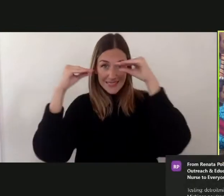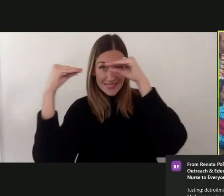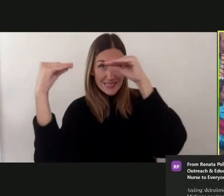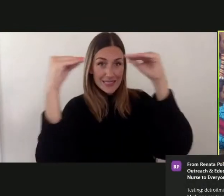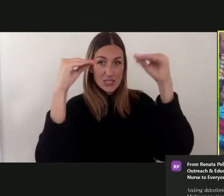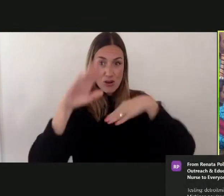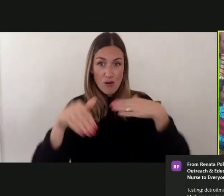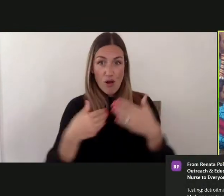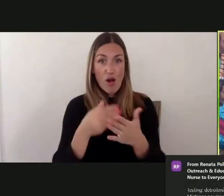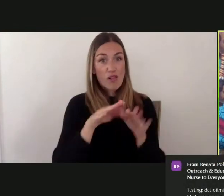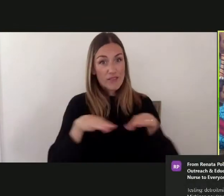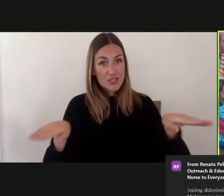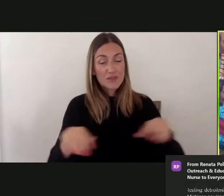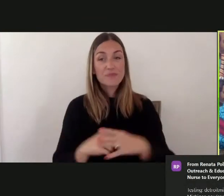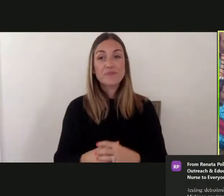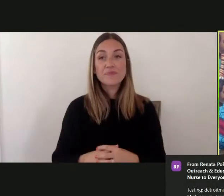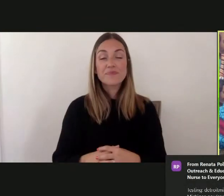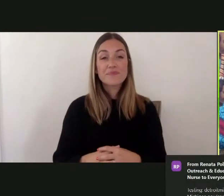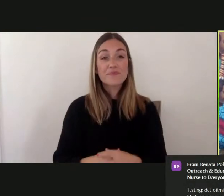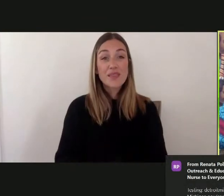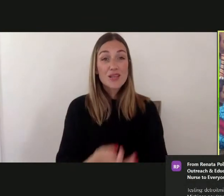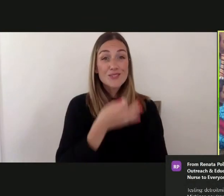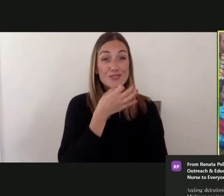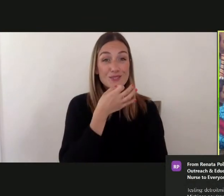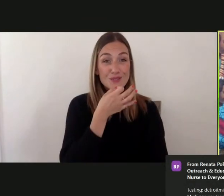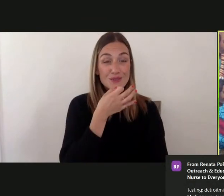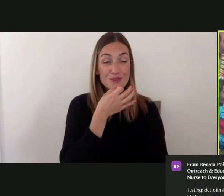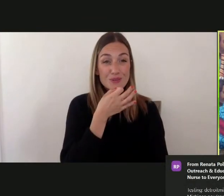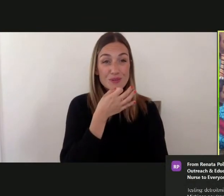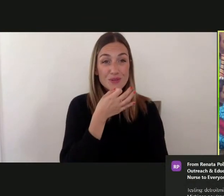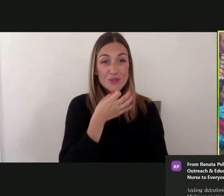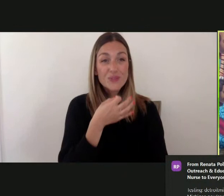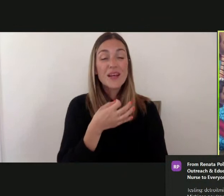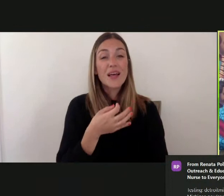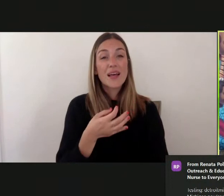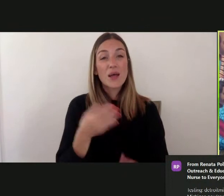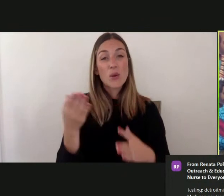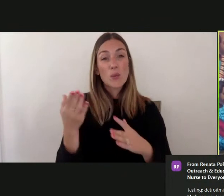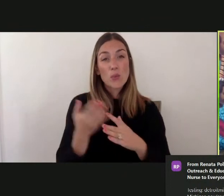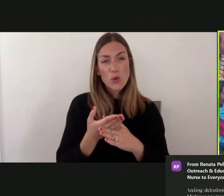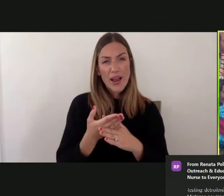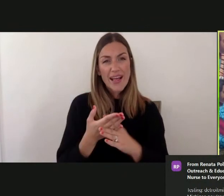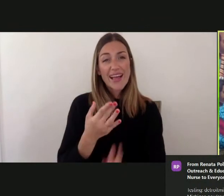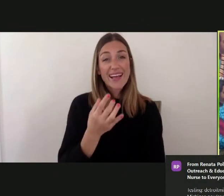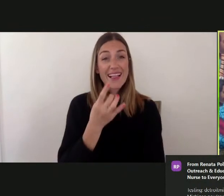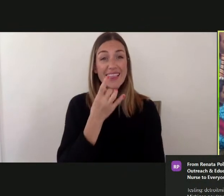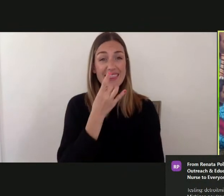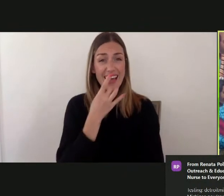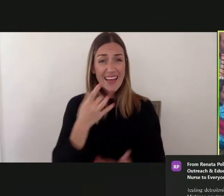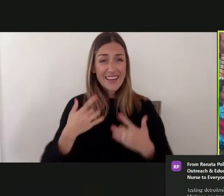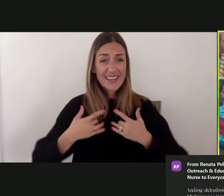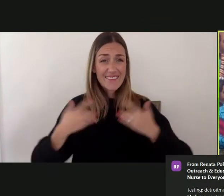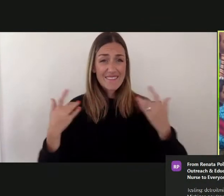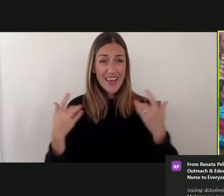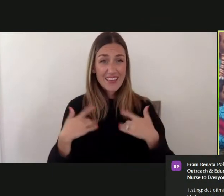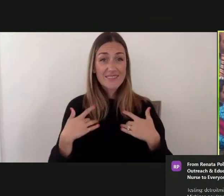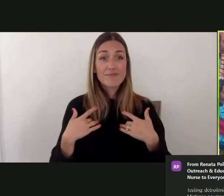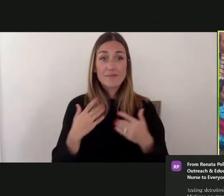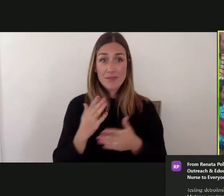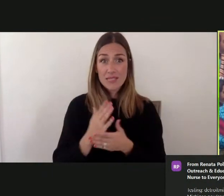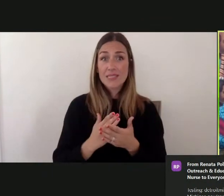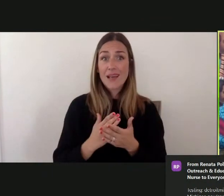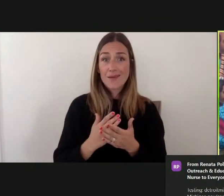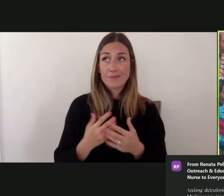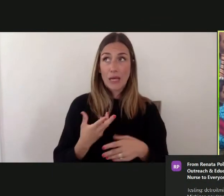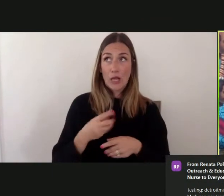children. Also coming up is Break Light event. So we all know, and some of us, including myself,